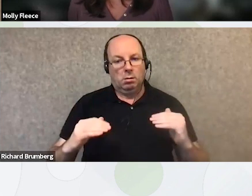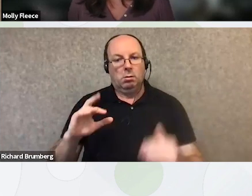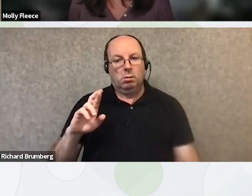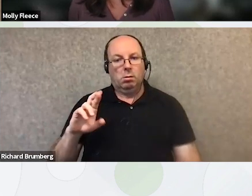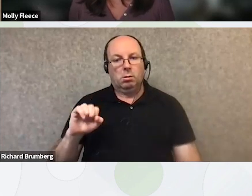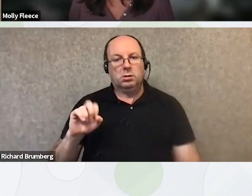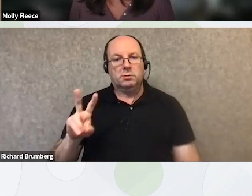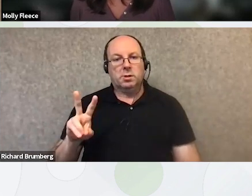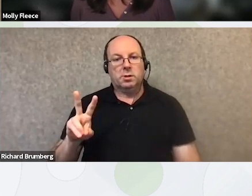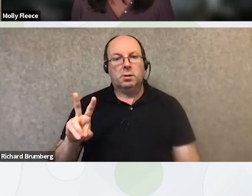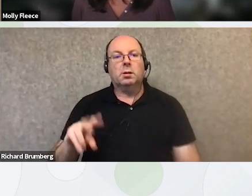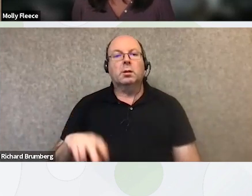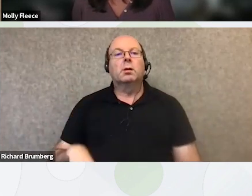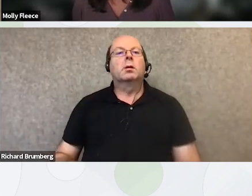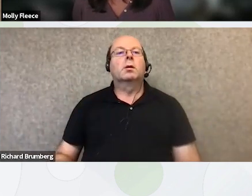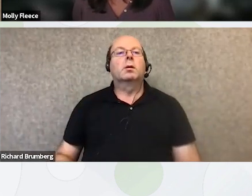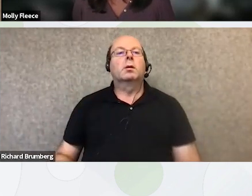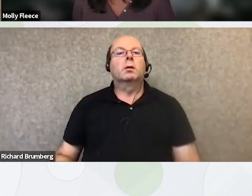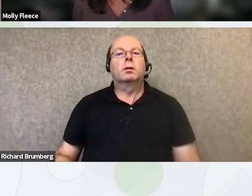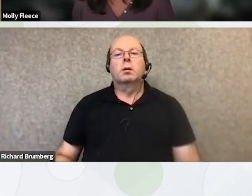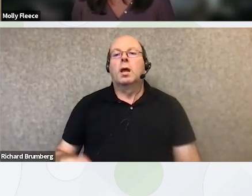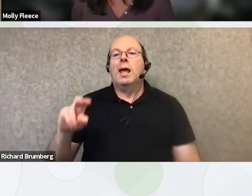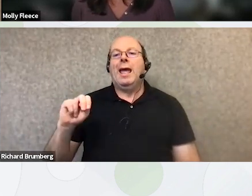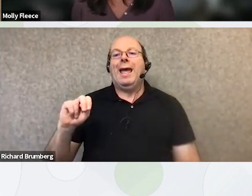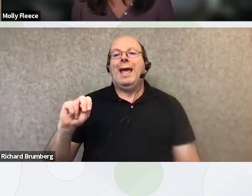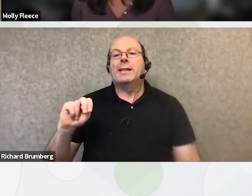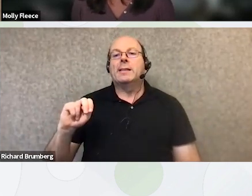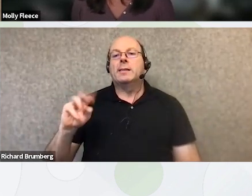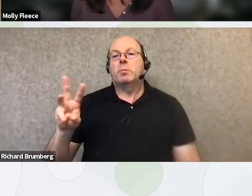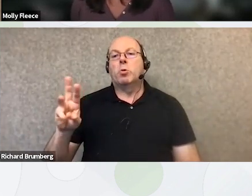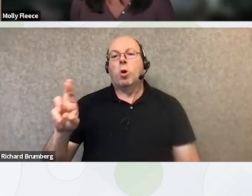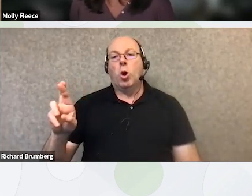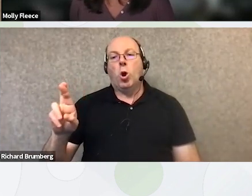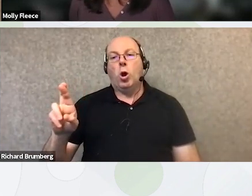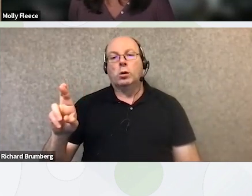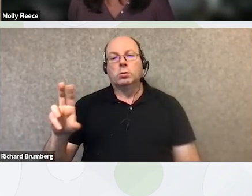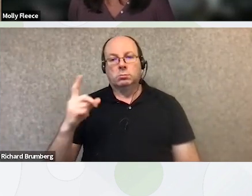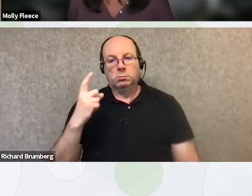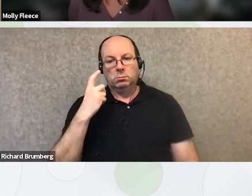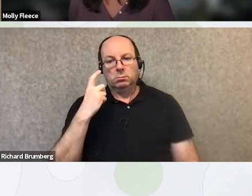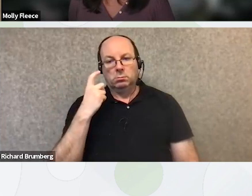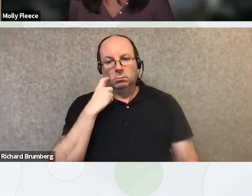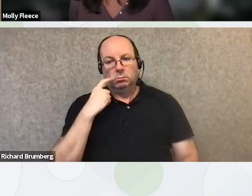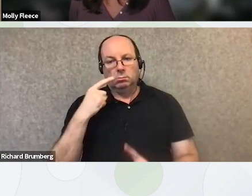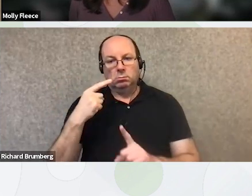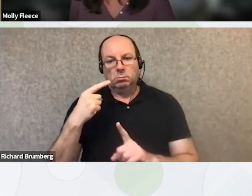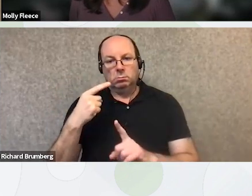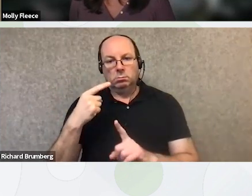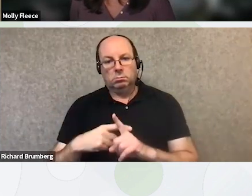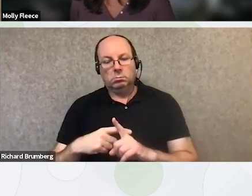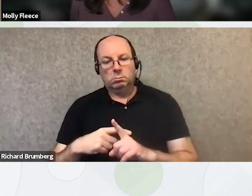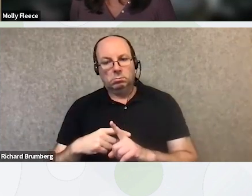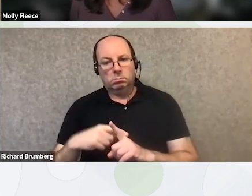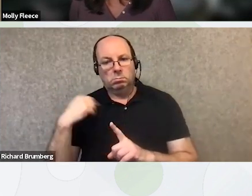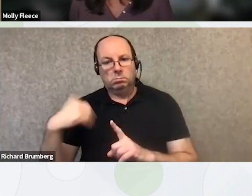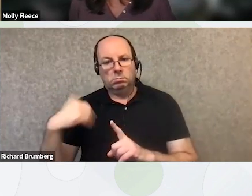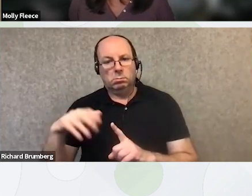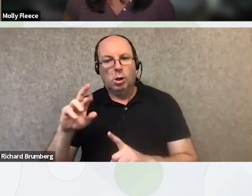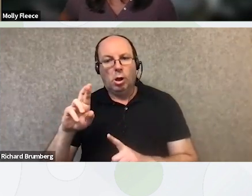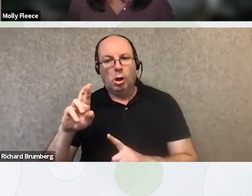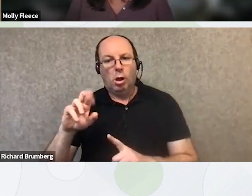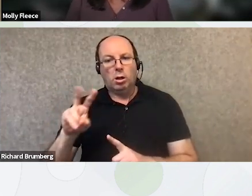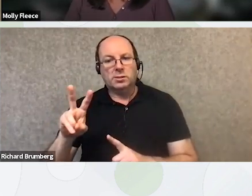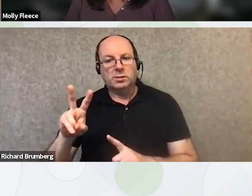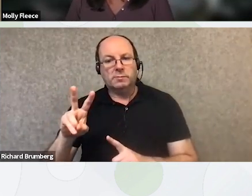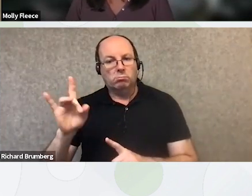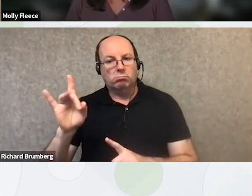also from the beginning of this month, really highlighting the severity of RSV infections and looking